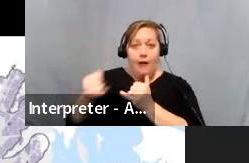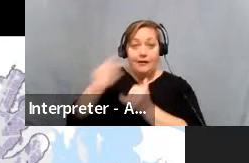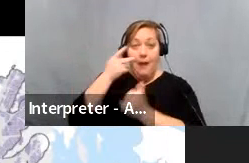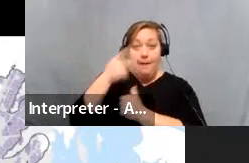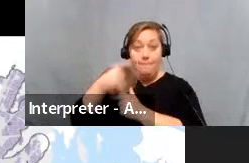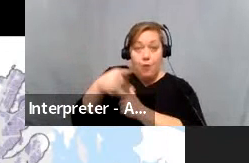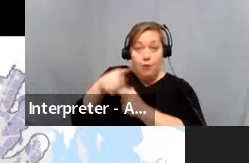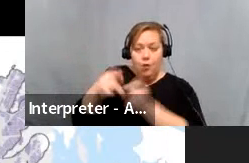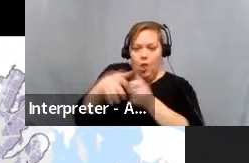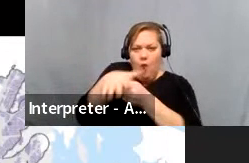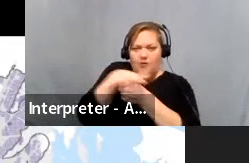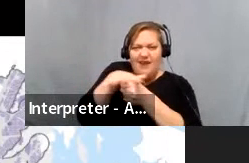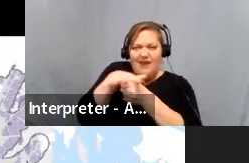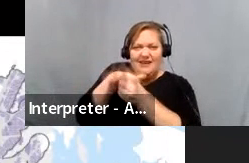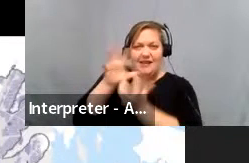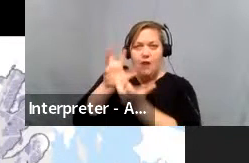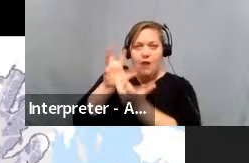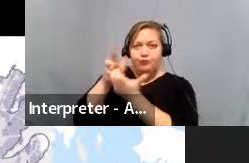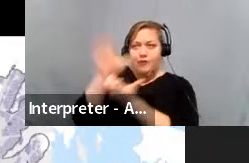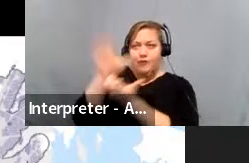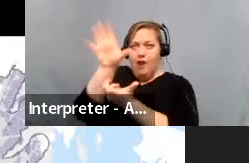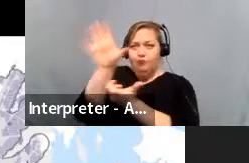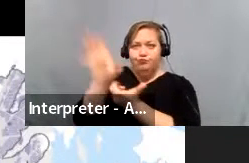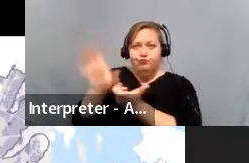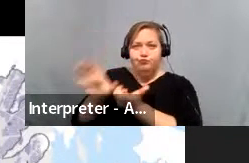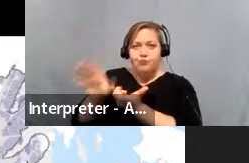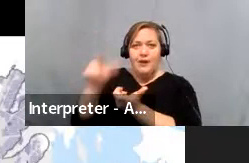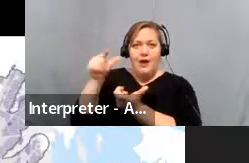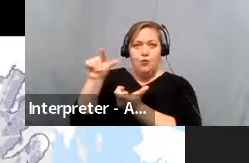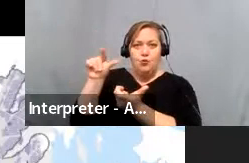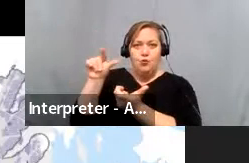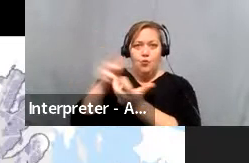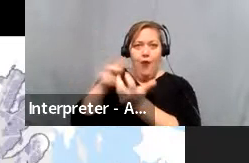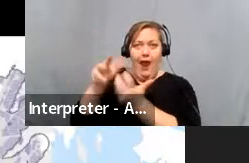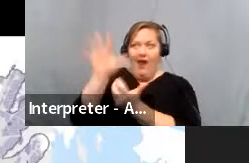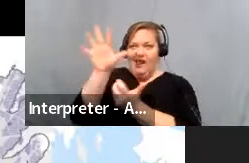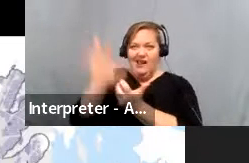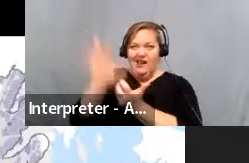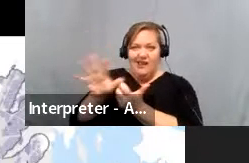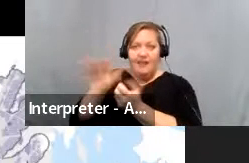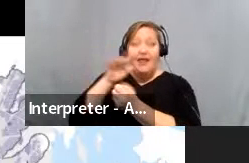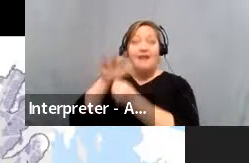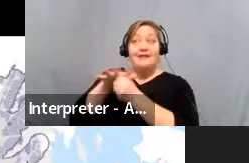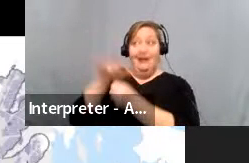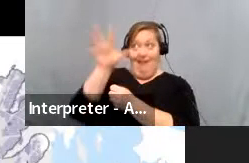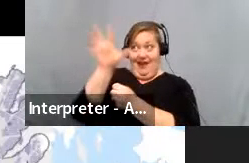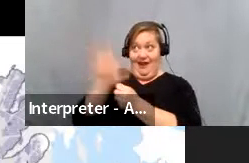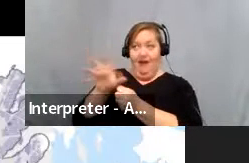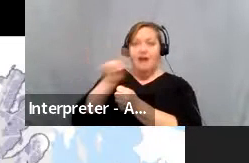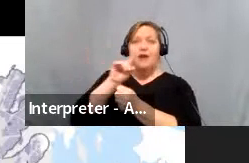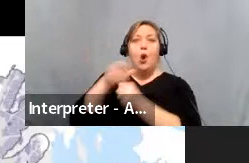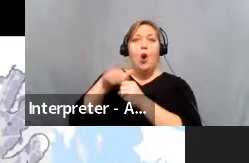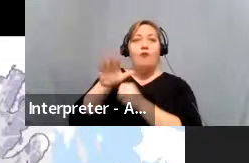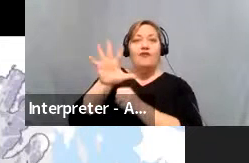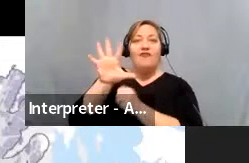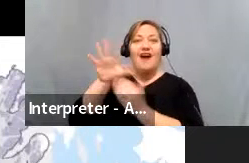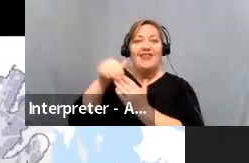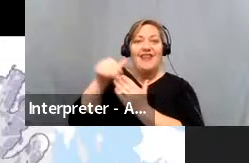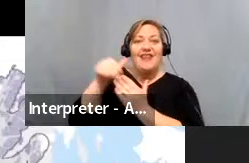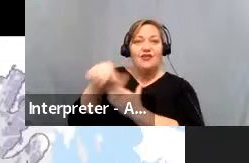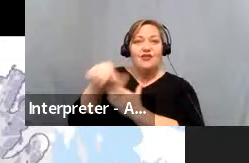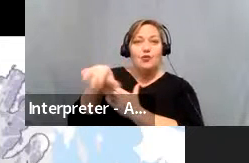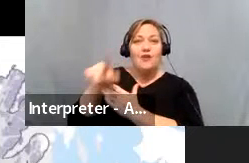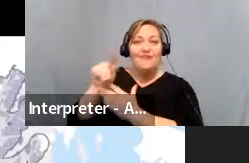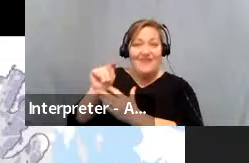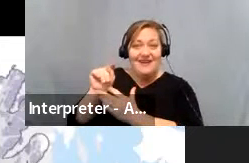zoning districts that fall into that Greater Transit-Oriented Development Area. If a site is in that area, it must also be over 5,000 square feet and located